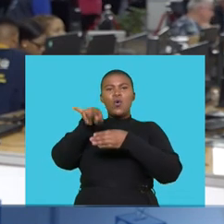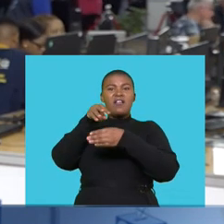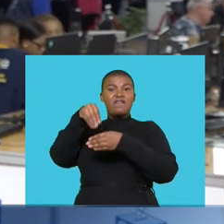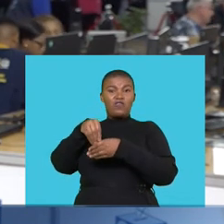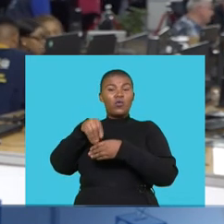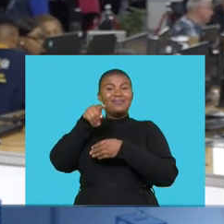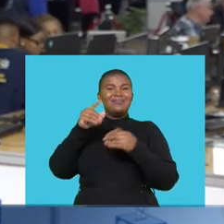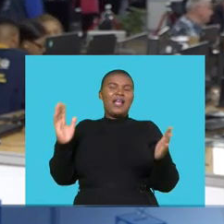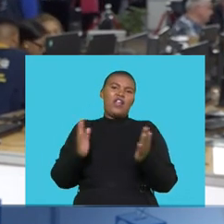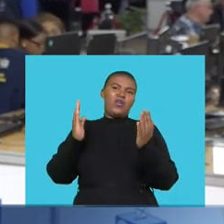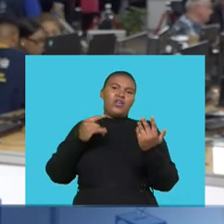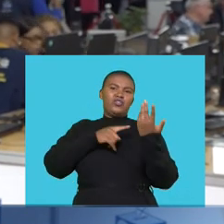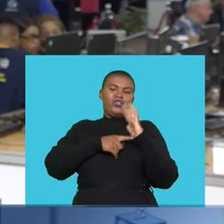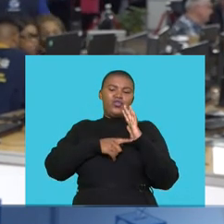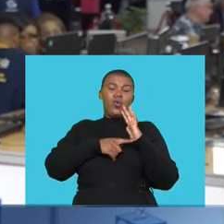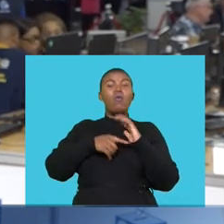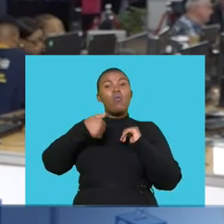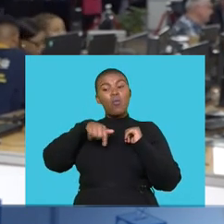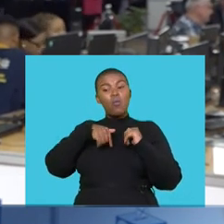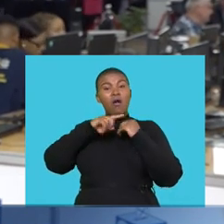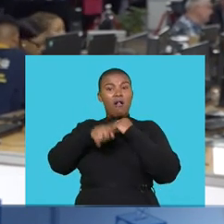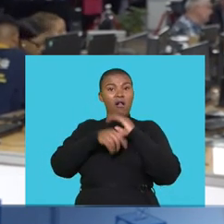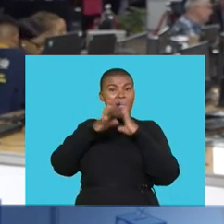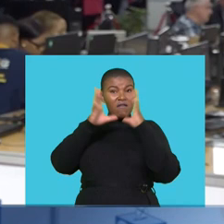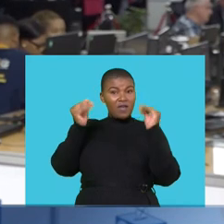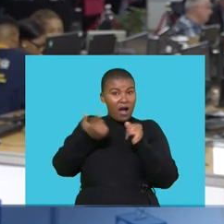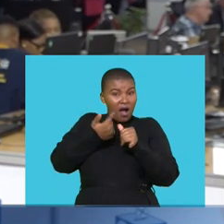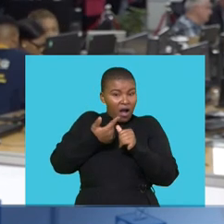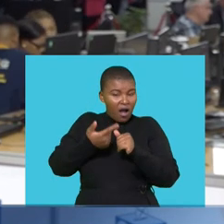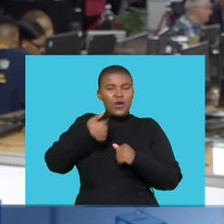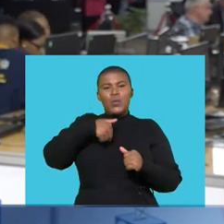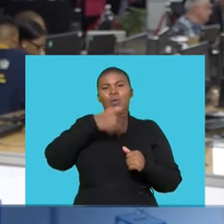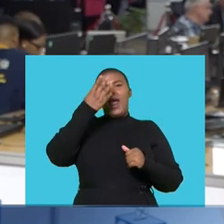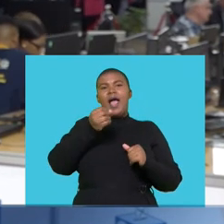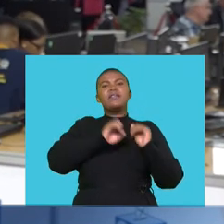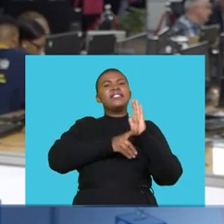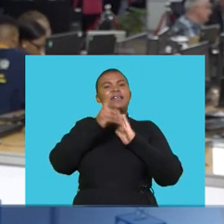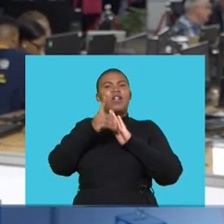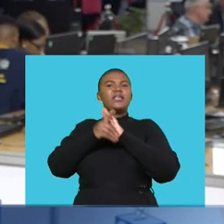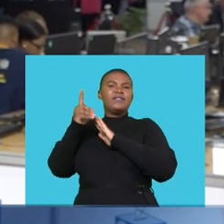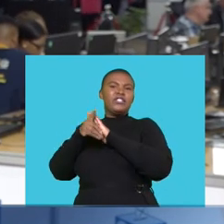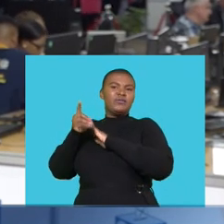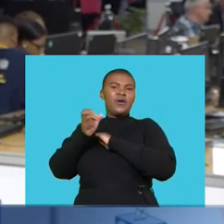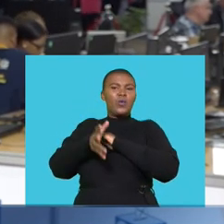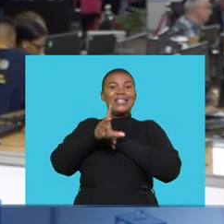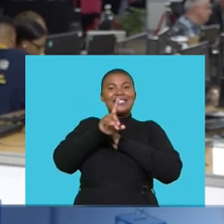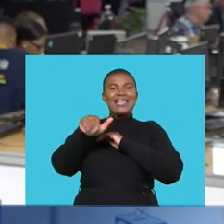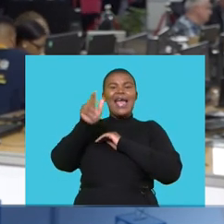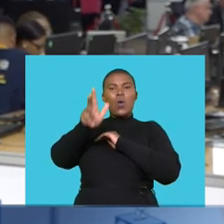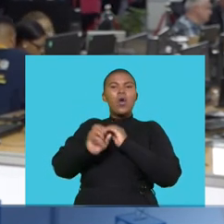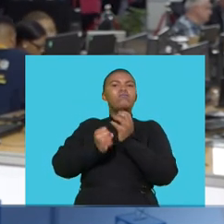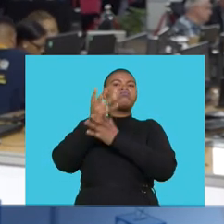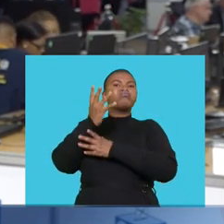shows that at the end when the final count is done There will be three developments that will emerge The DA would have grown its